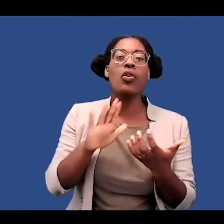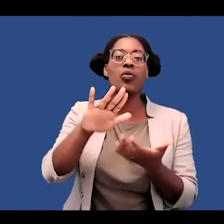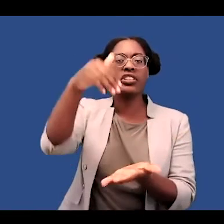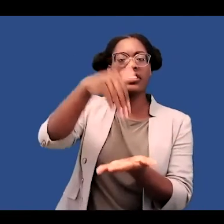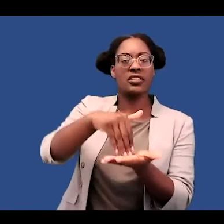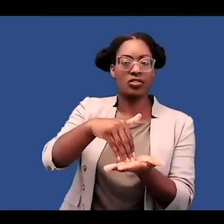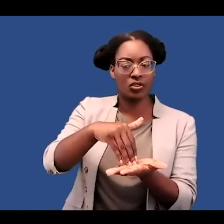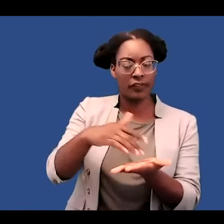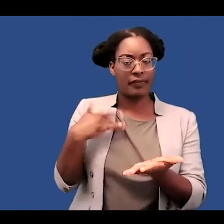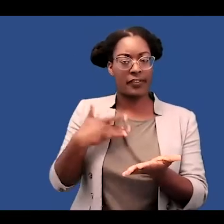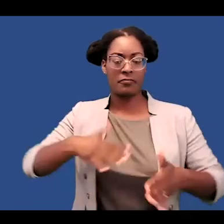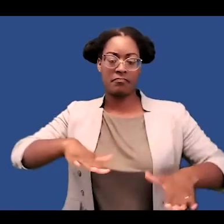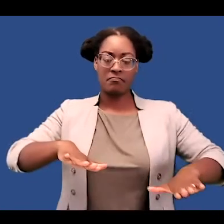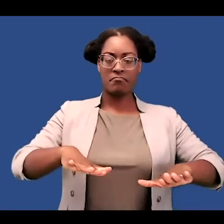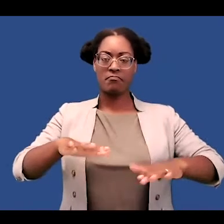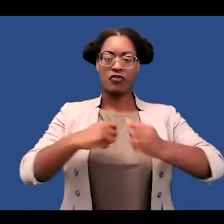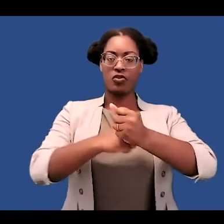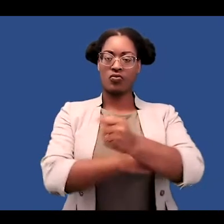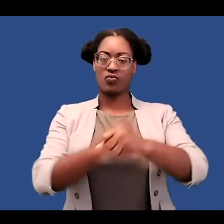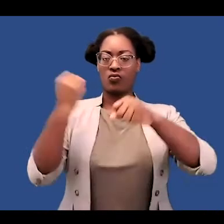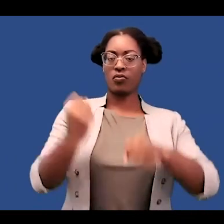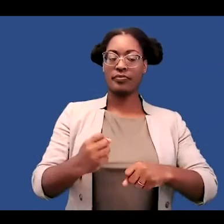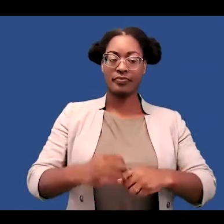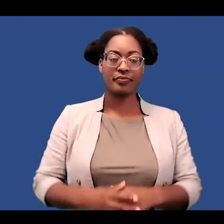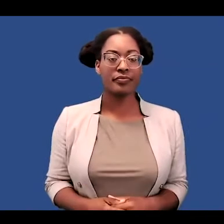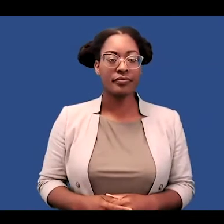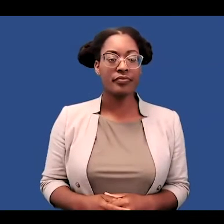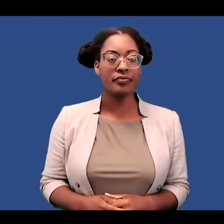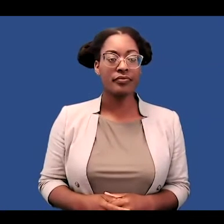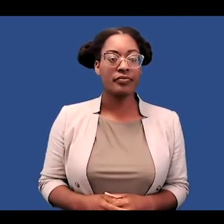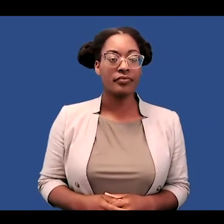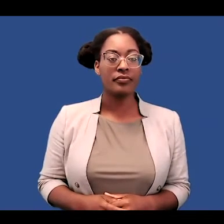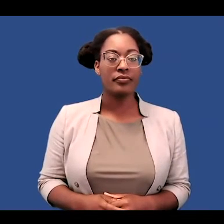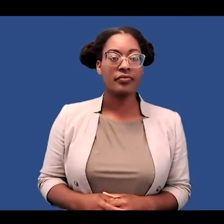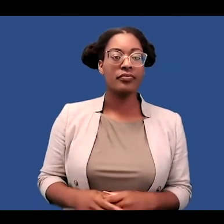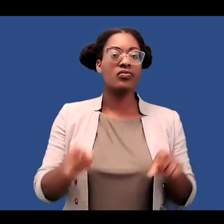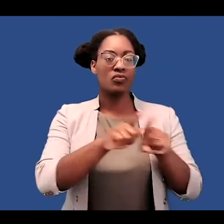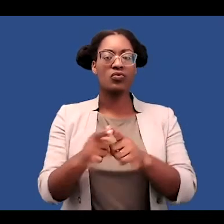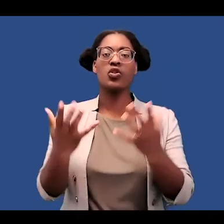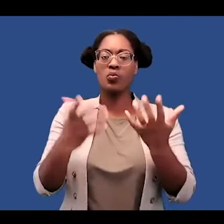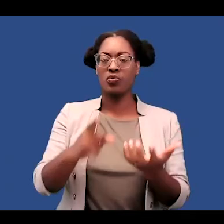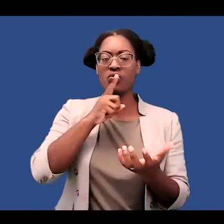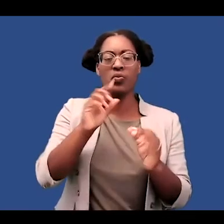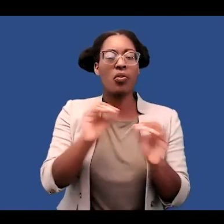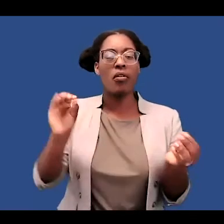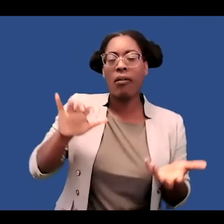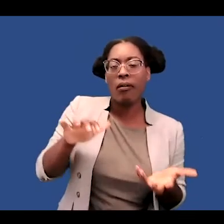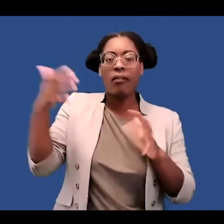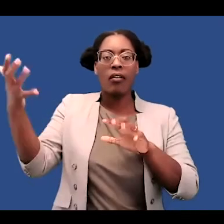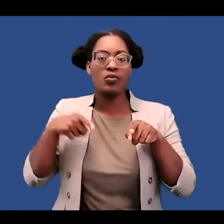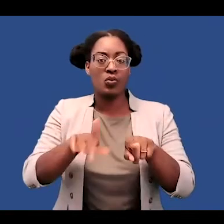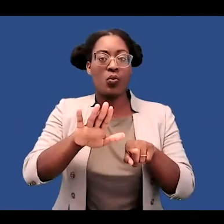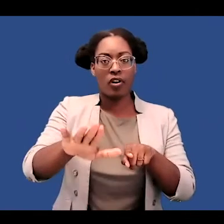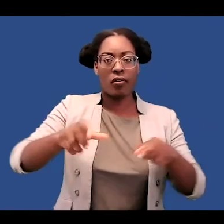your elbows and your hands above the hoop. This will ensure that there's no disruption in your momentum once you get your spin